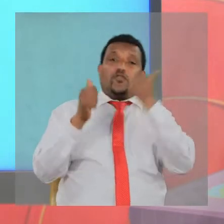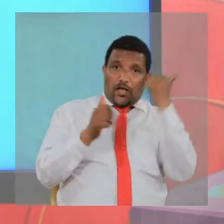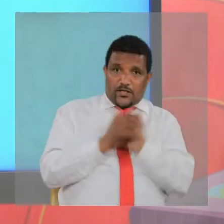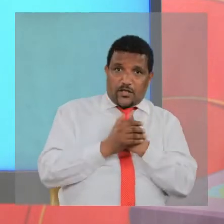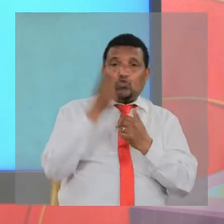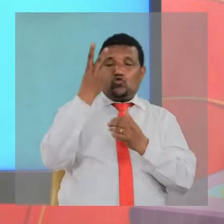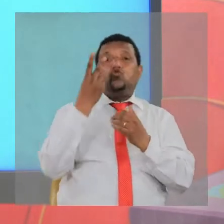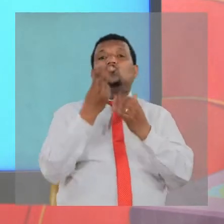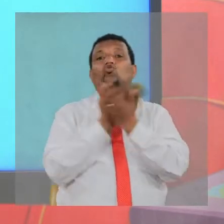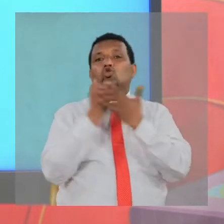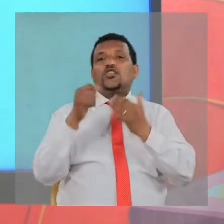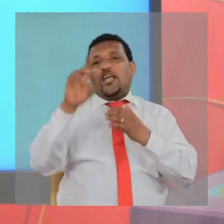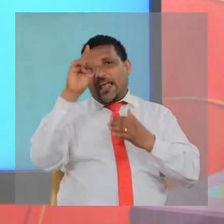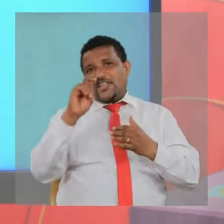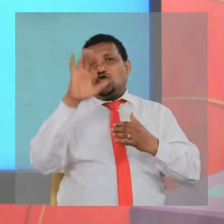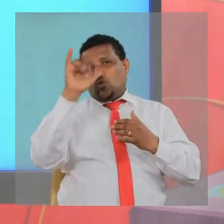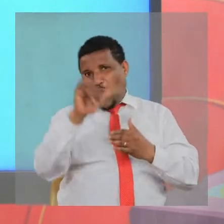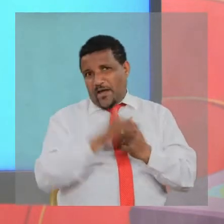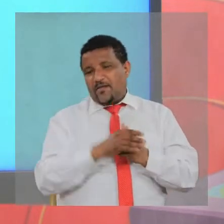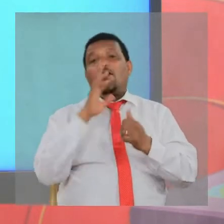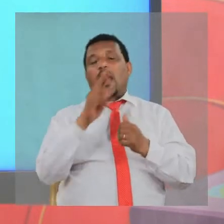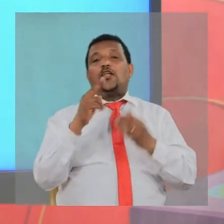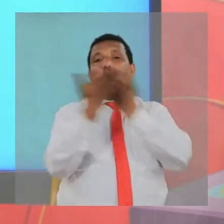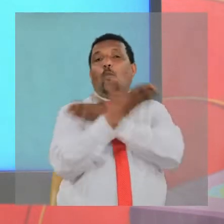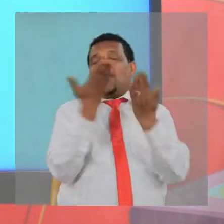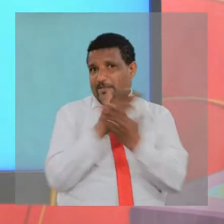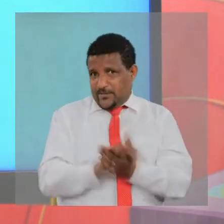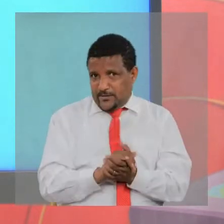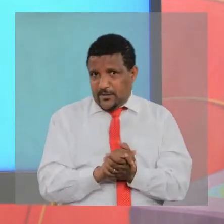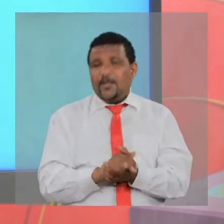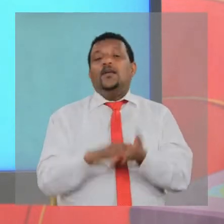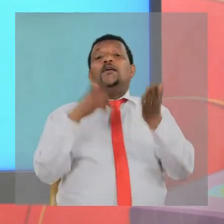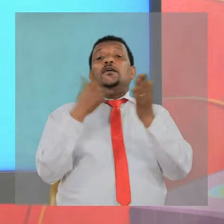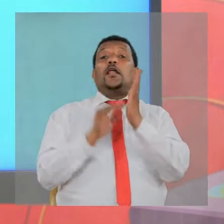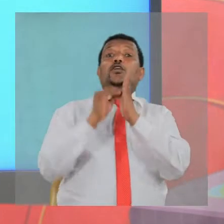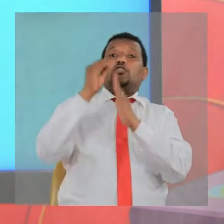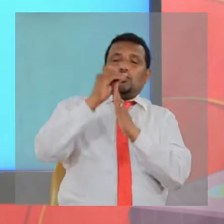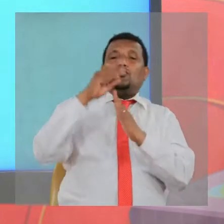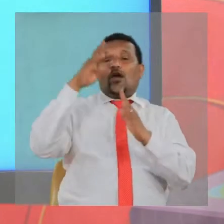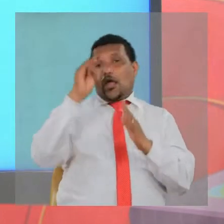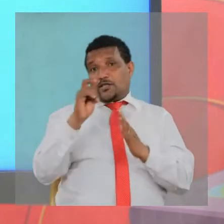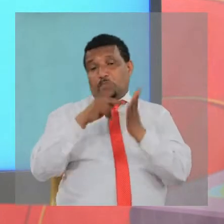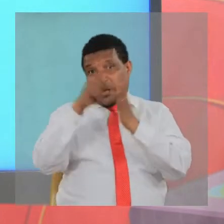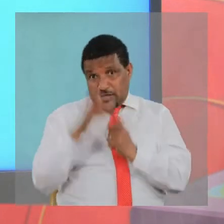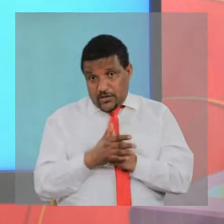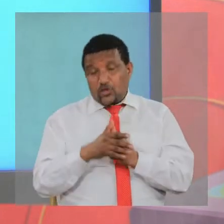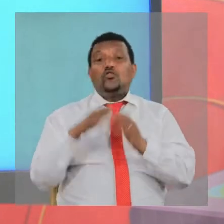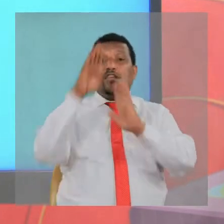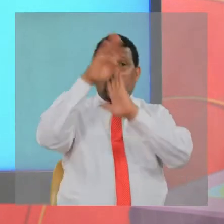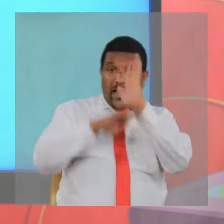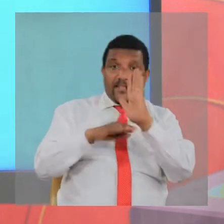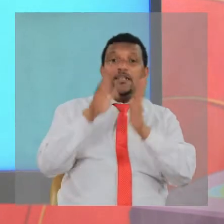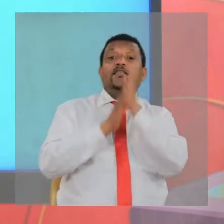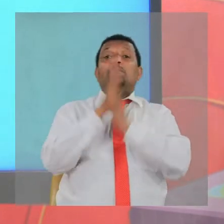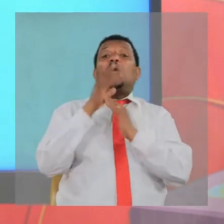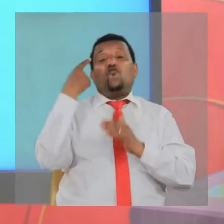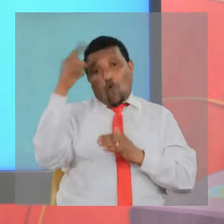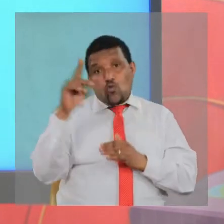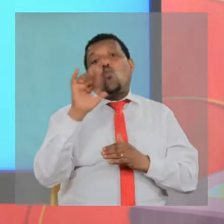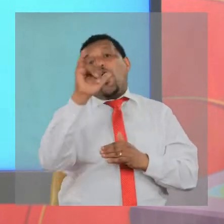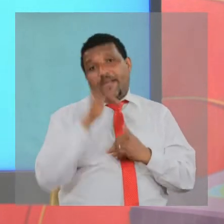goods X and Y are complements, a rise in the price of X will always decline the demand